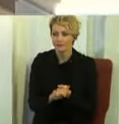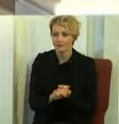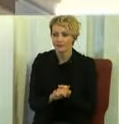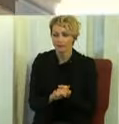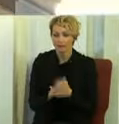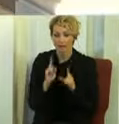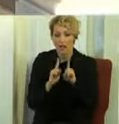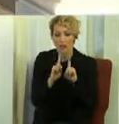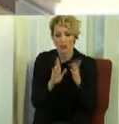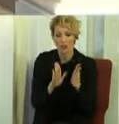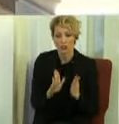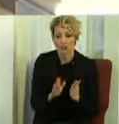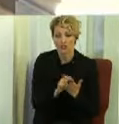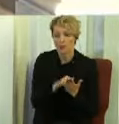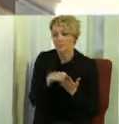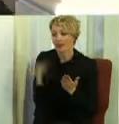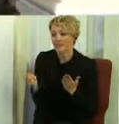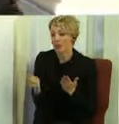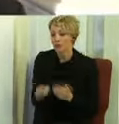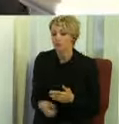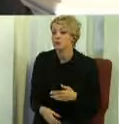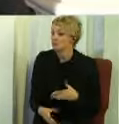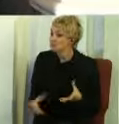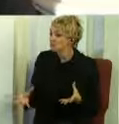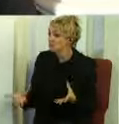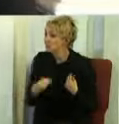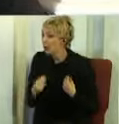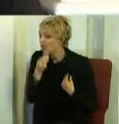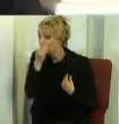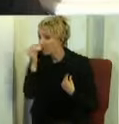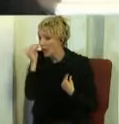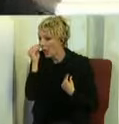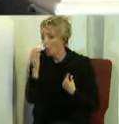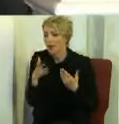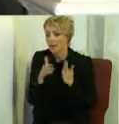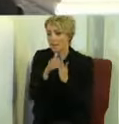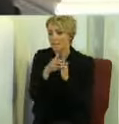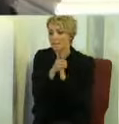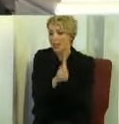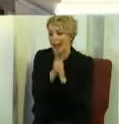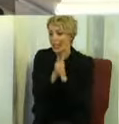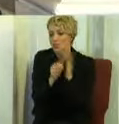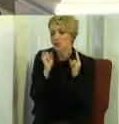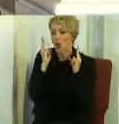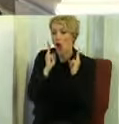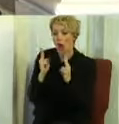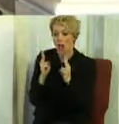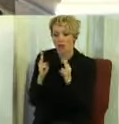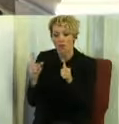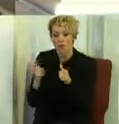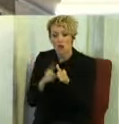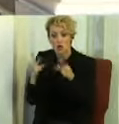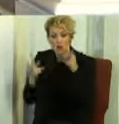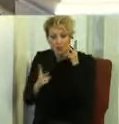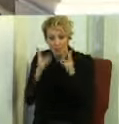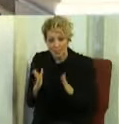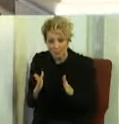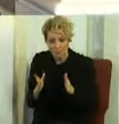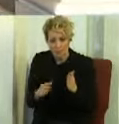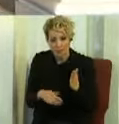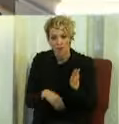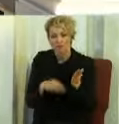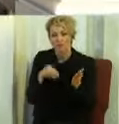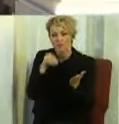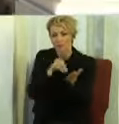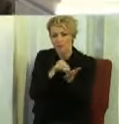Our ushers will get to you, but please do accept this flower and a welcome pack as our way of acknowledging your presence amongst us. Inside the welcome pack, you'll find lots